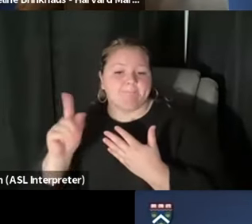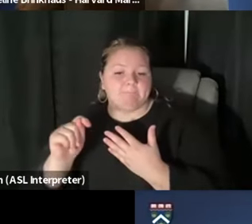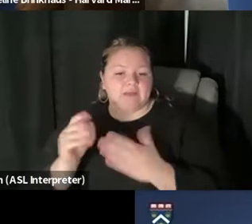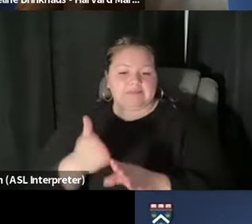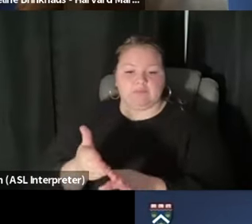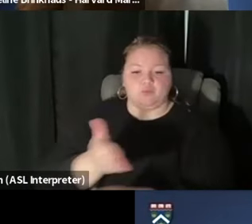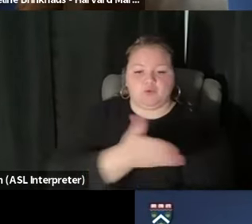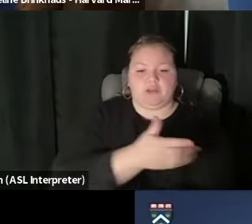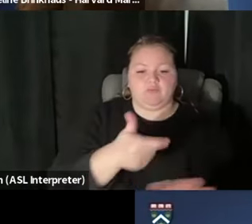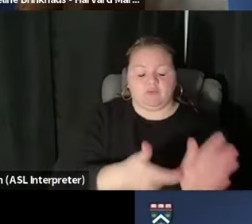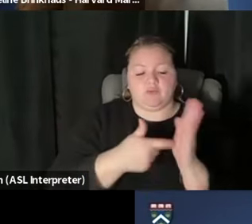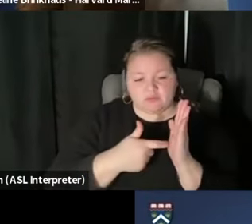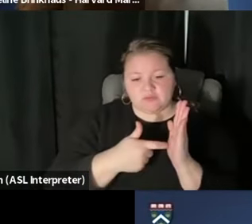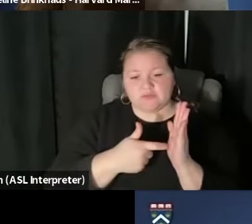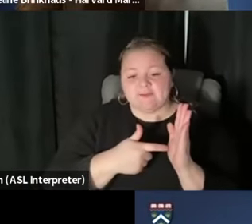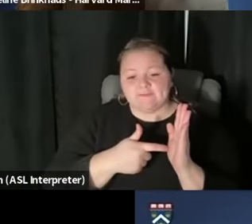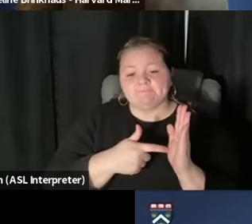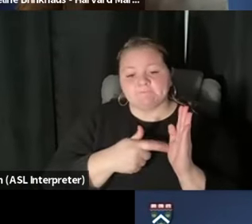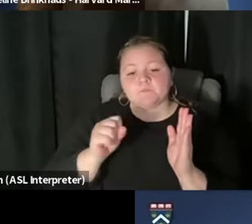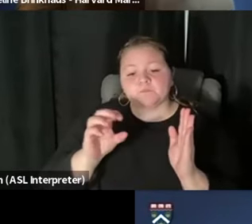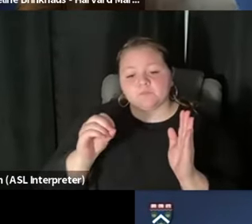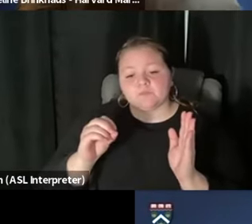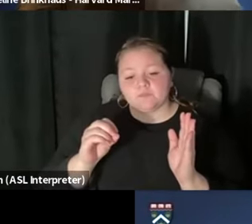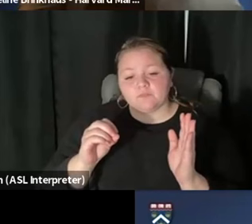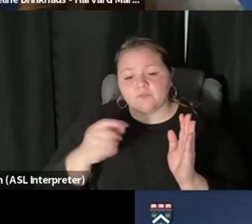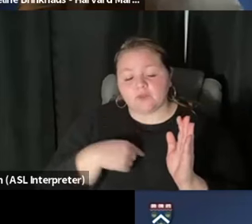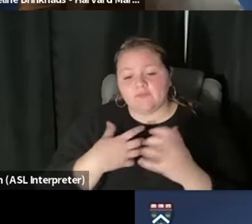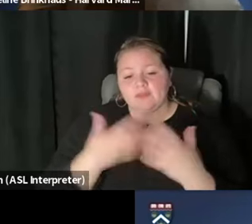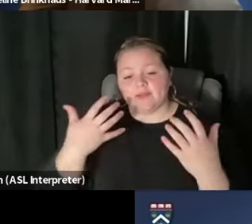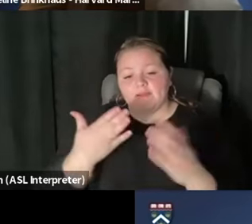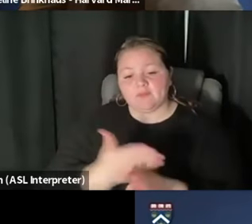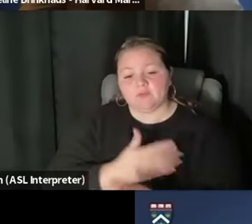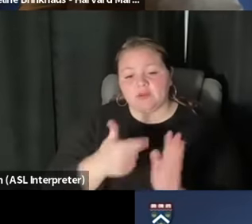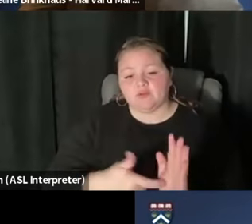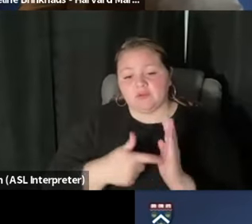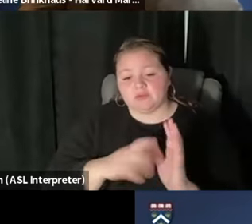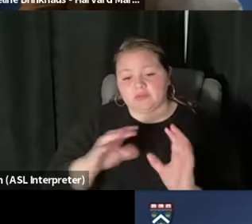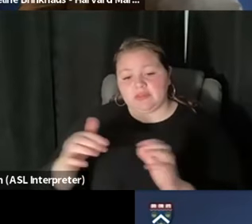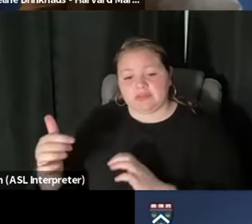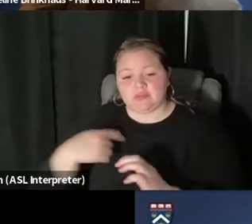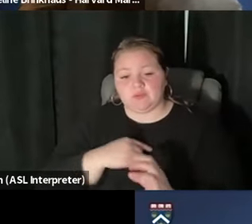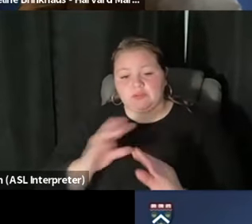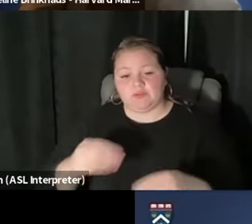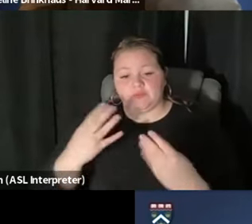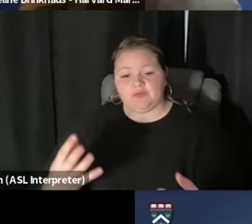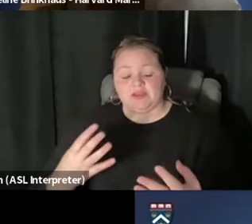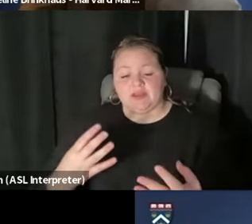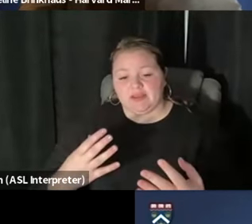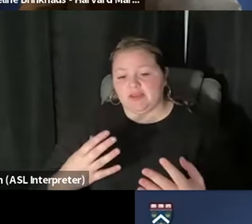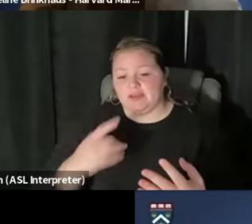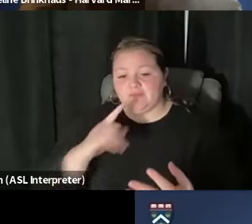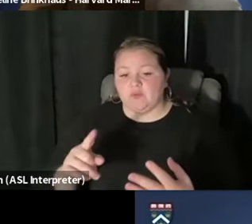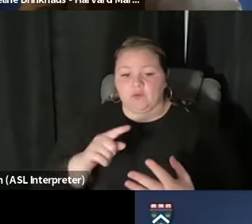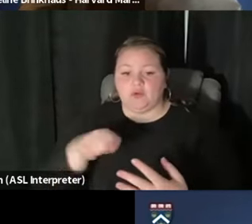prerequisite. And so we have a lot of the prerequisites courses that we offer for you to fulfill